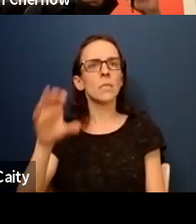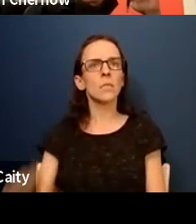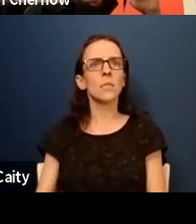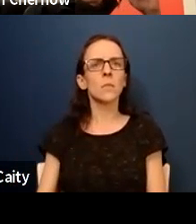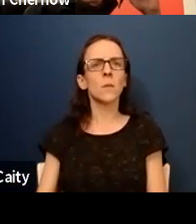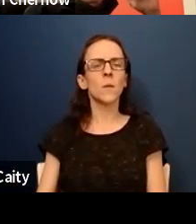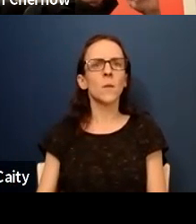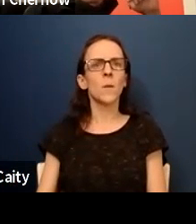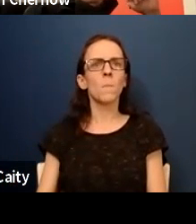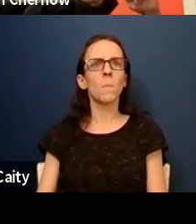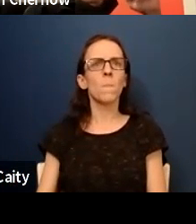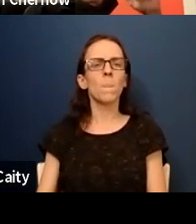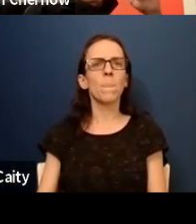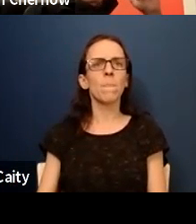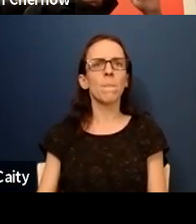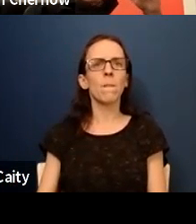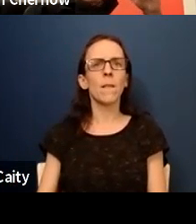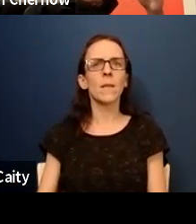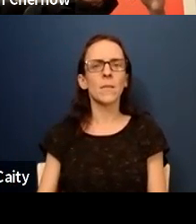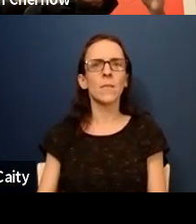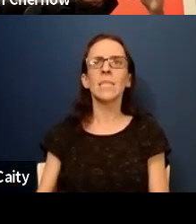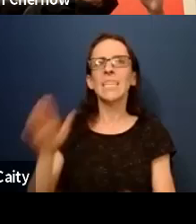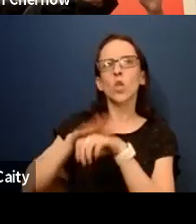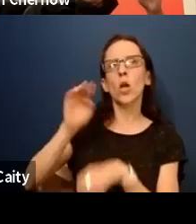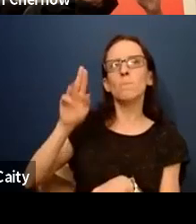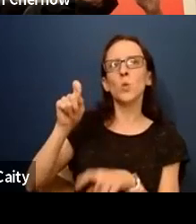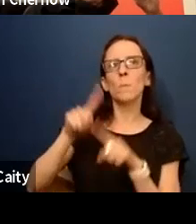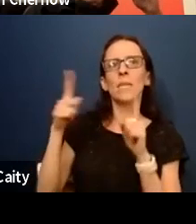He's on mute. He's on here. Yes. He's saying yes. Yes.